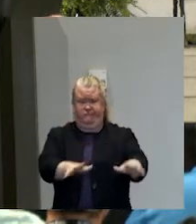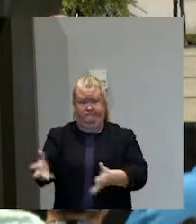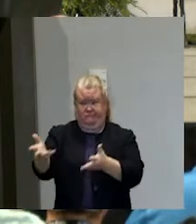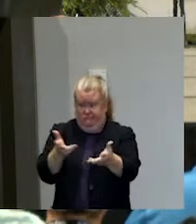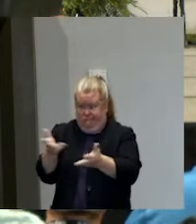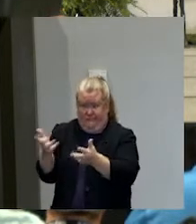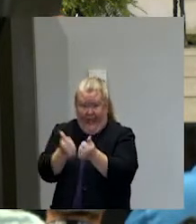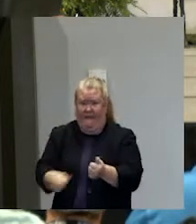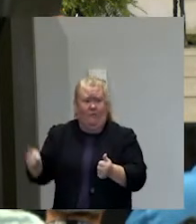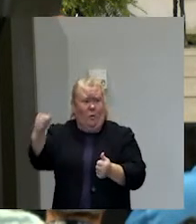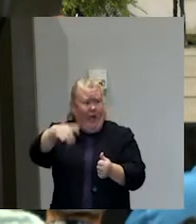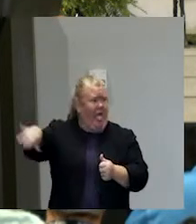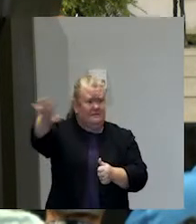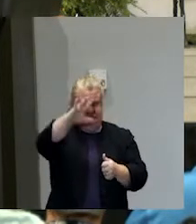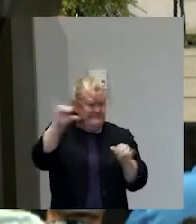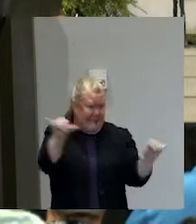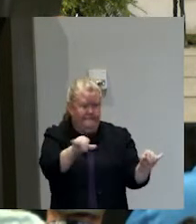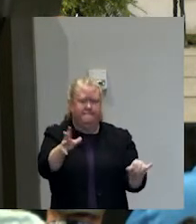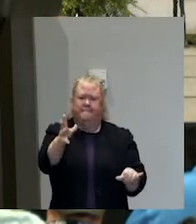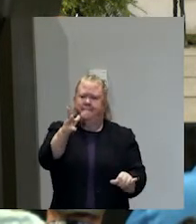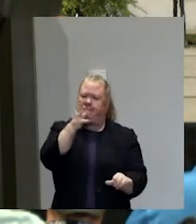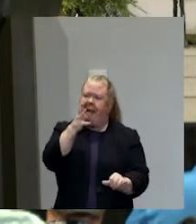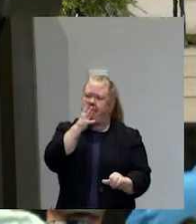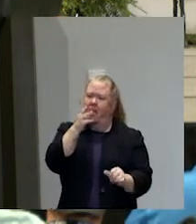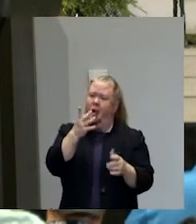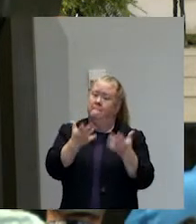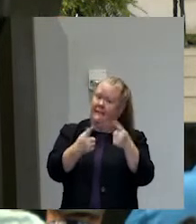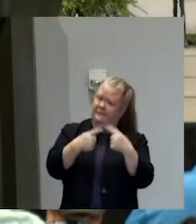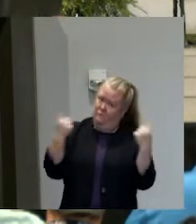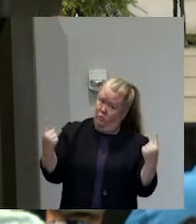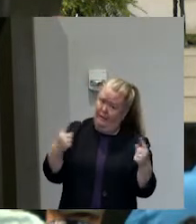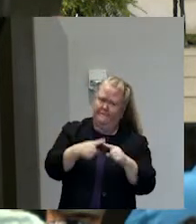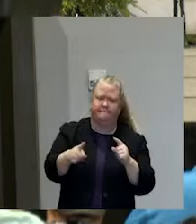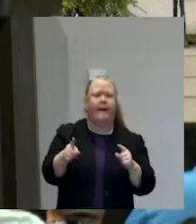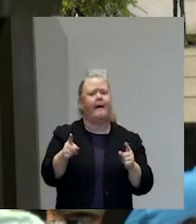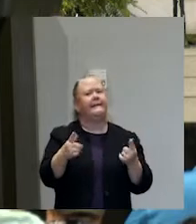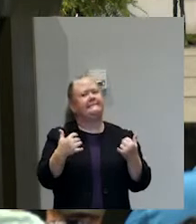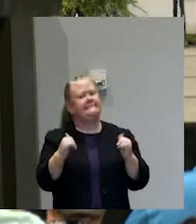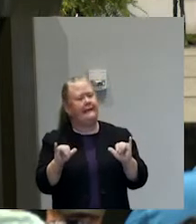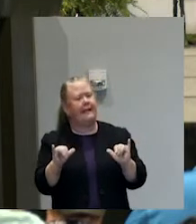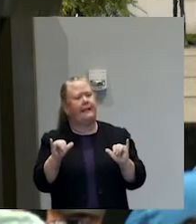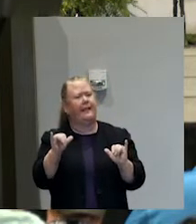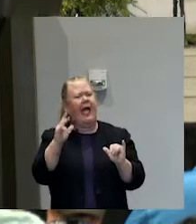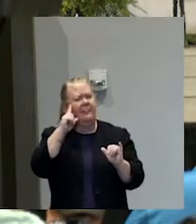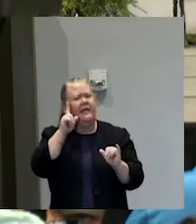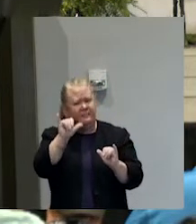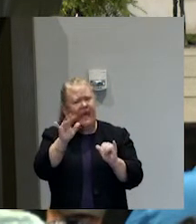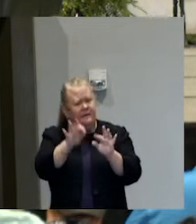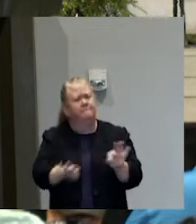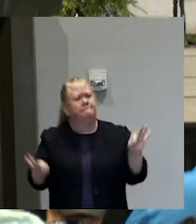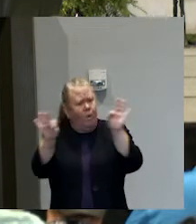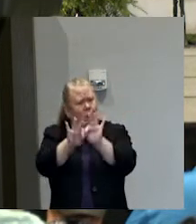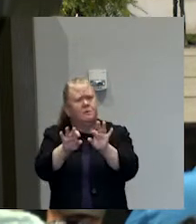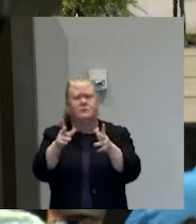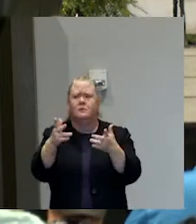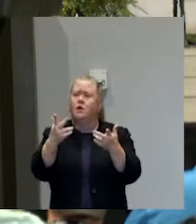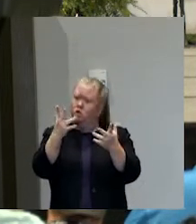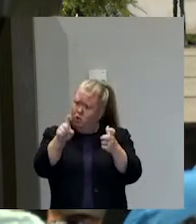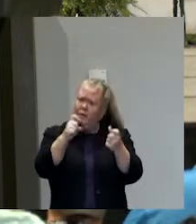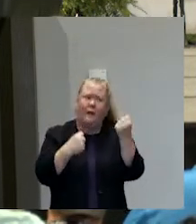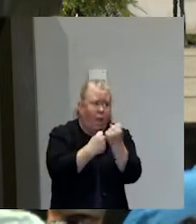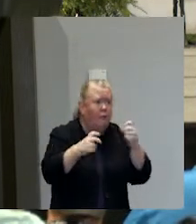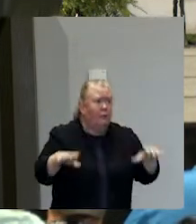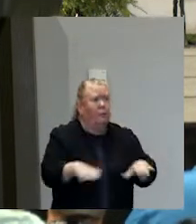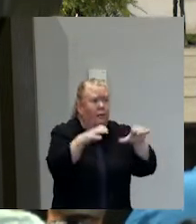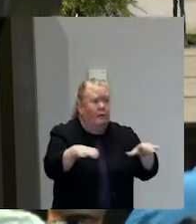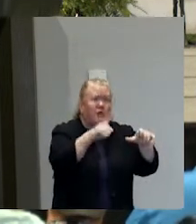this, that that's equally important. I think it's very important to have somebody that's gung-ho and giving you supports, but also somebody that's like,